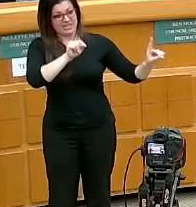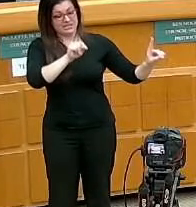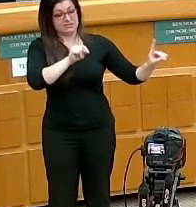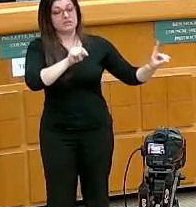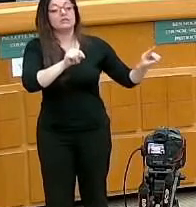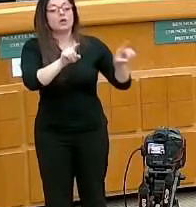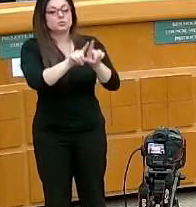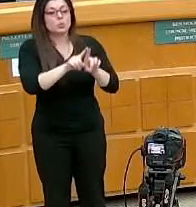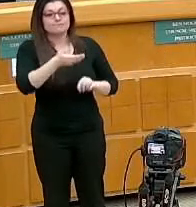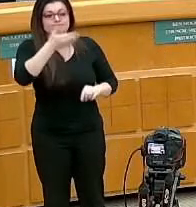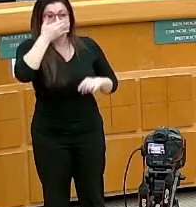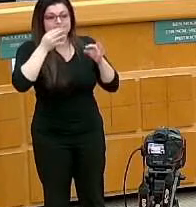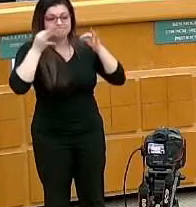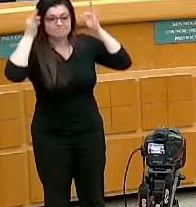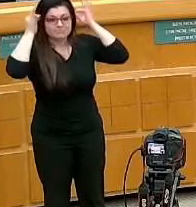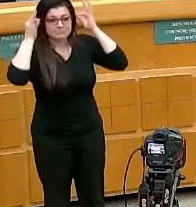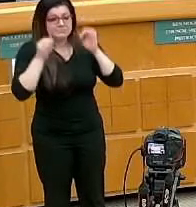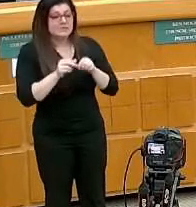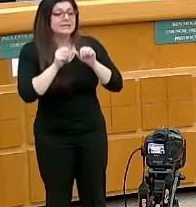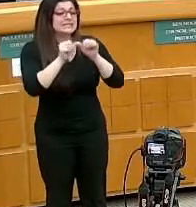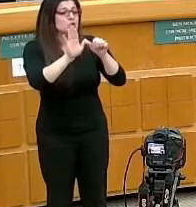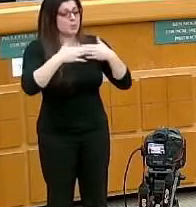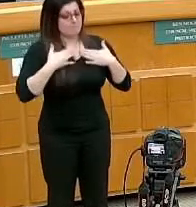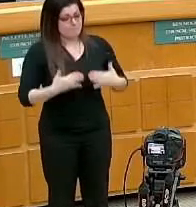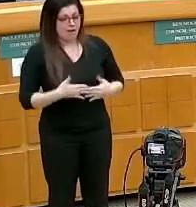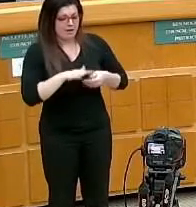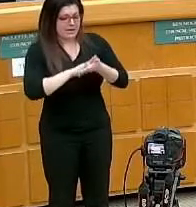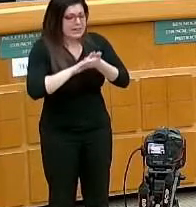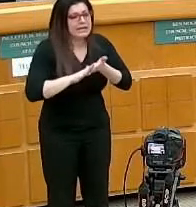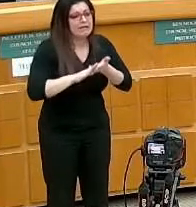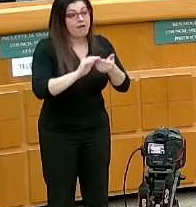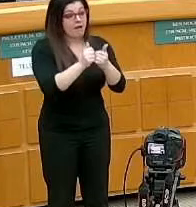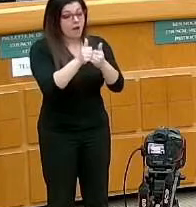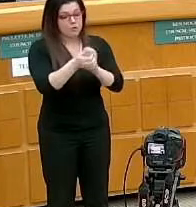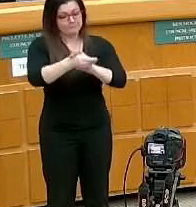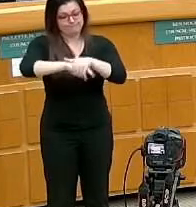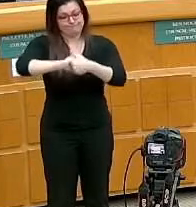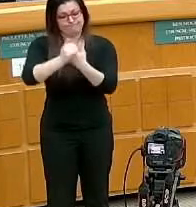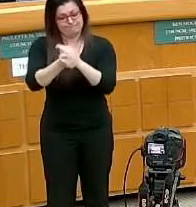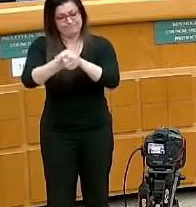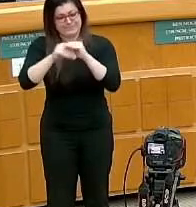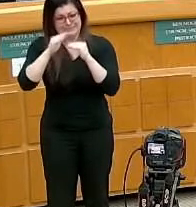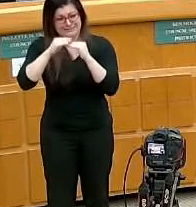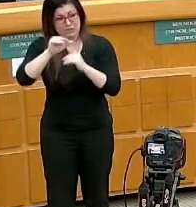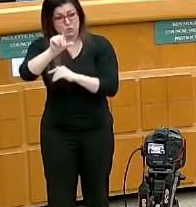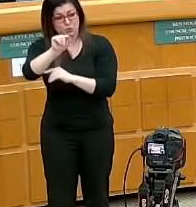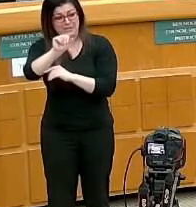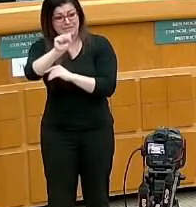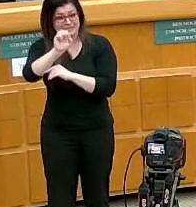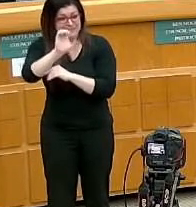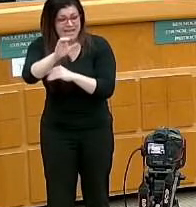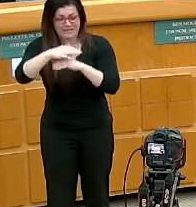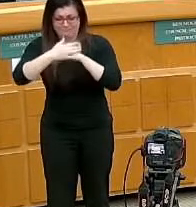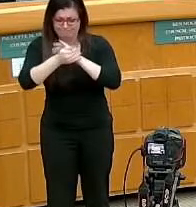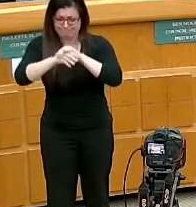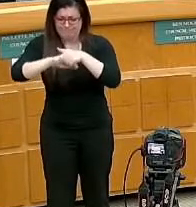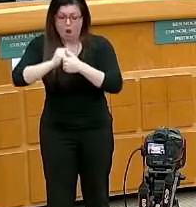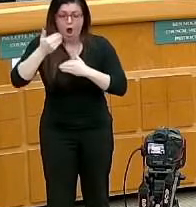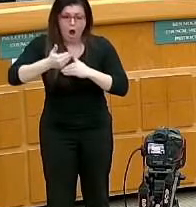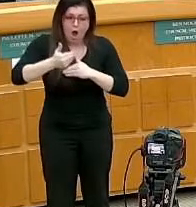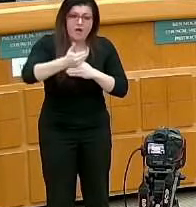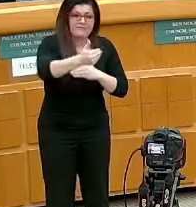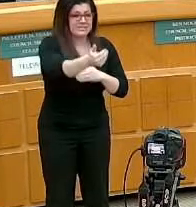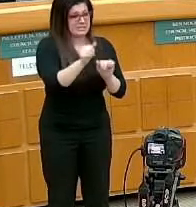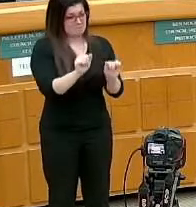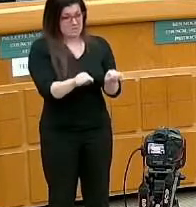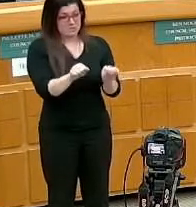to keep practicing good hygiene, such as washing your hands for at least 20 seconds, as often as possible. If washing your